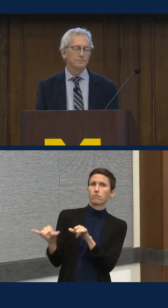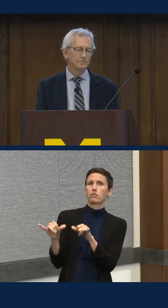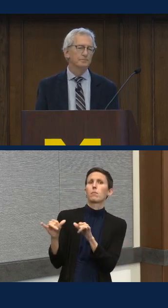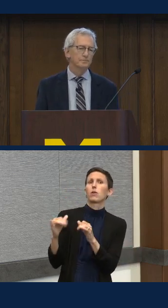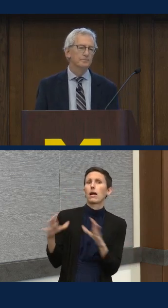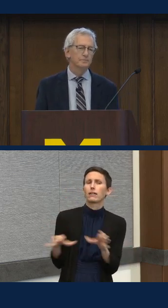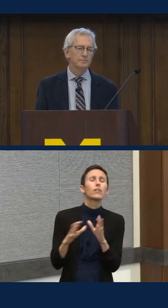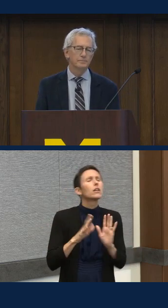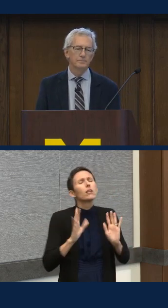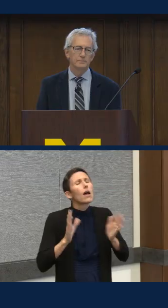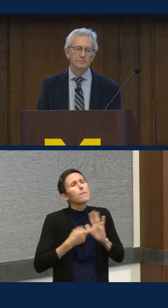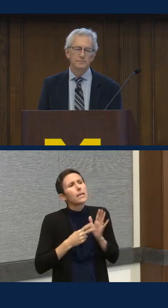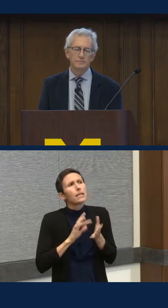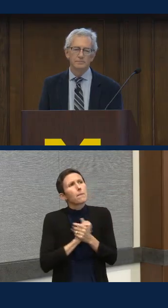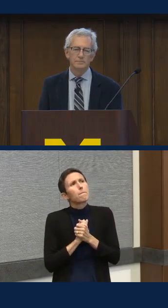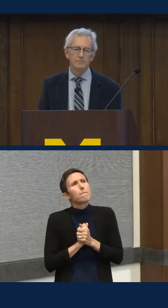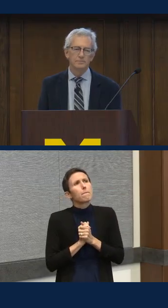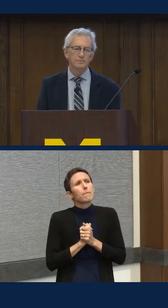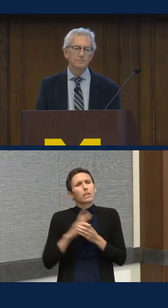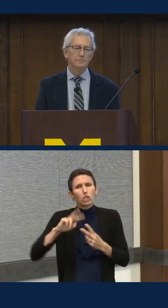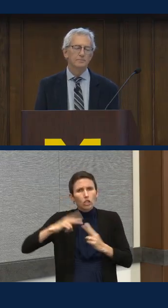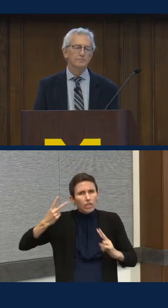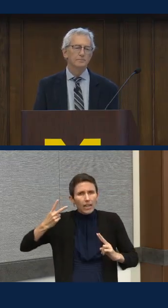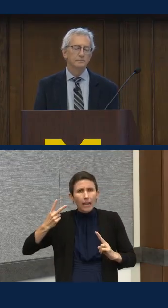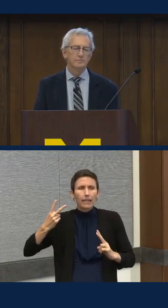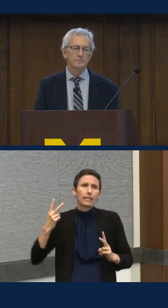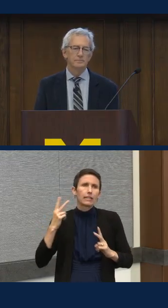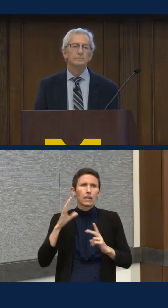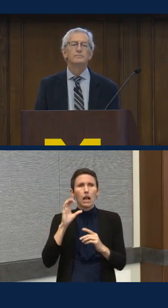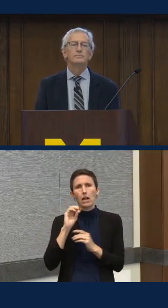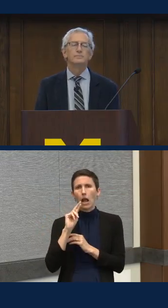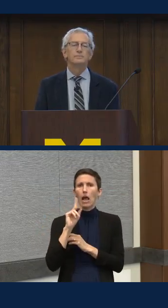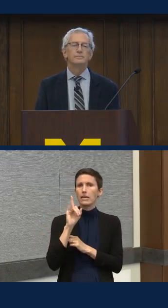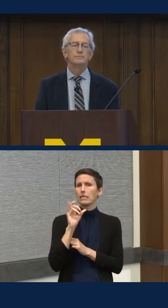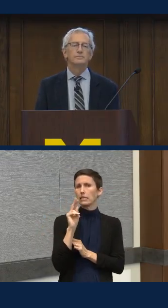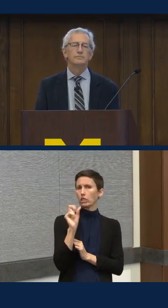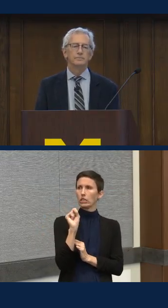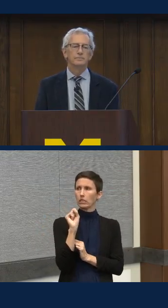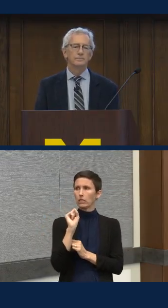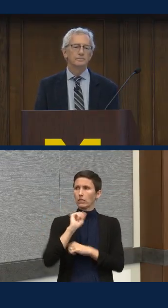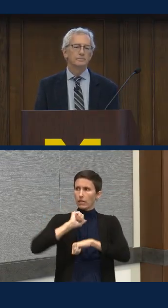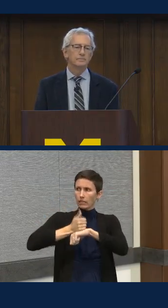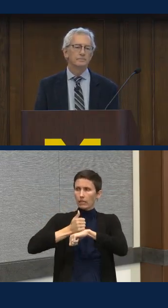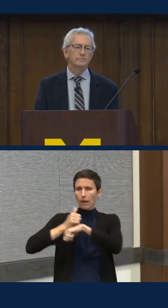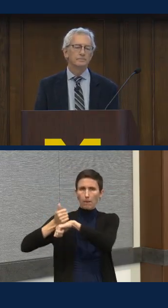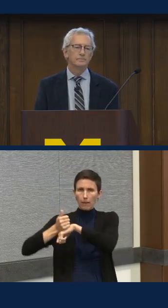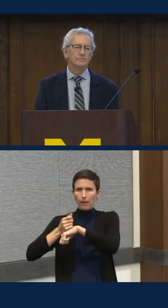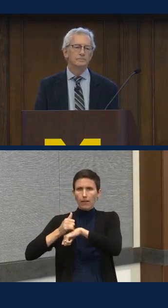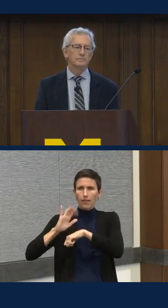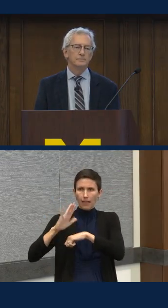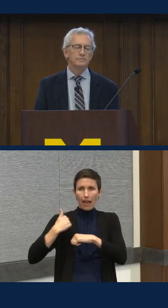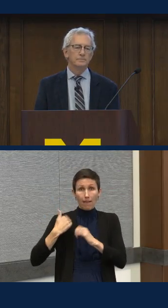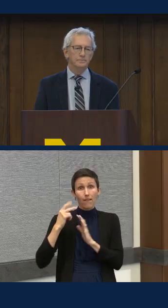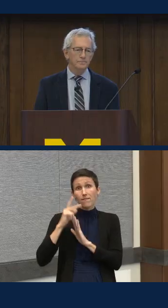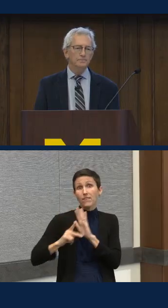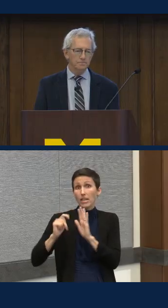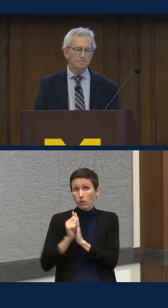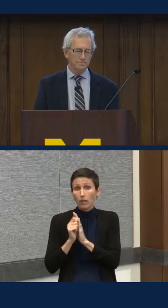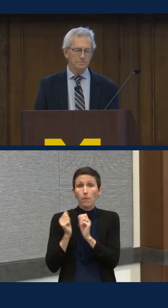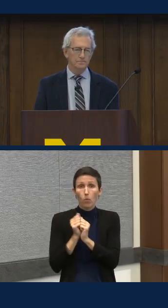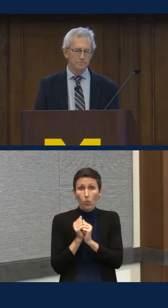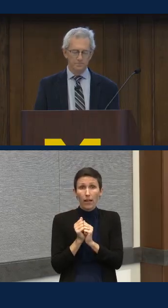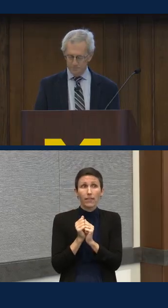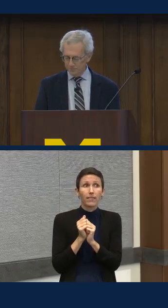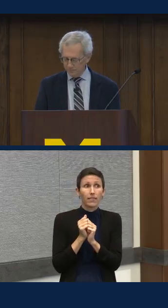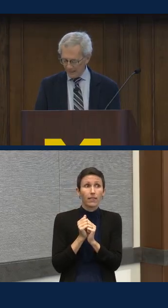I mean, are there genetic conditions that have a phenotype with a